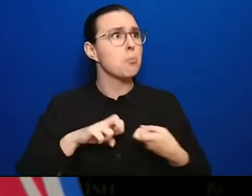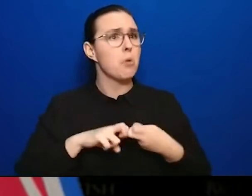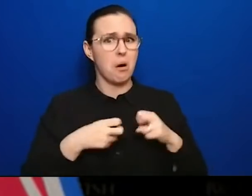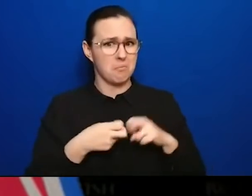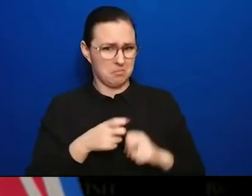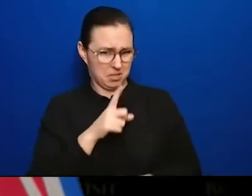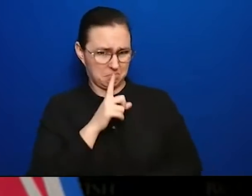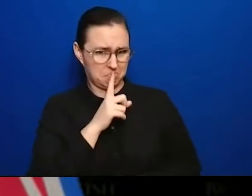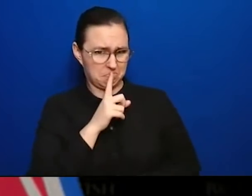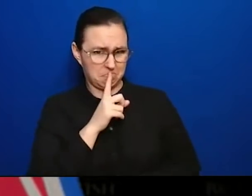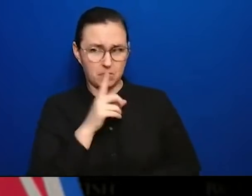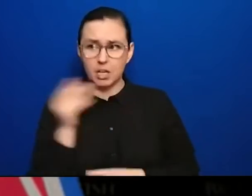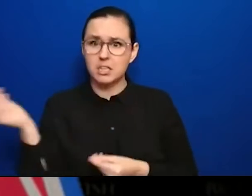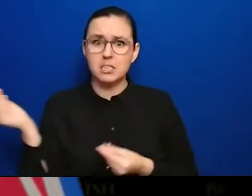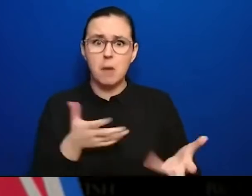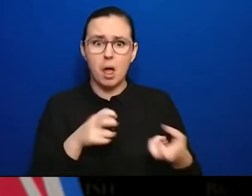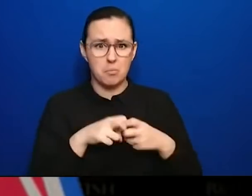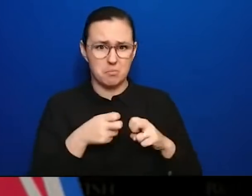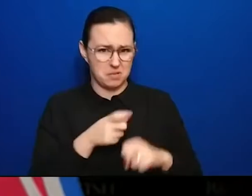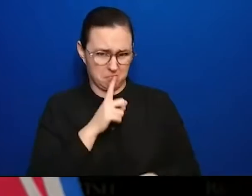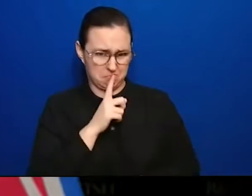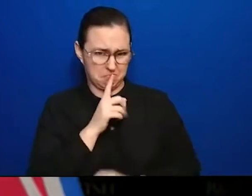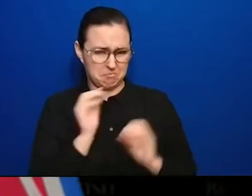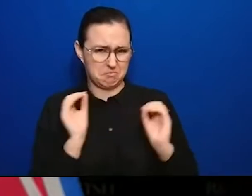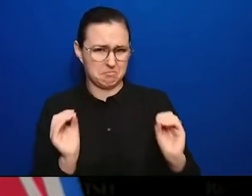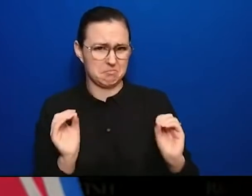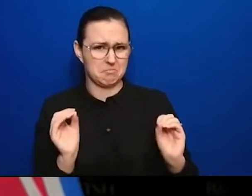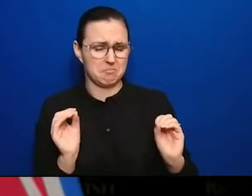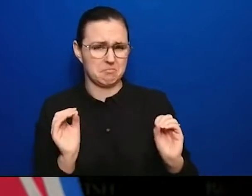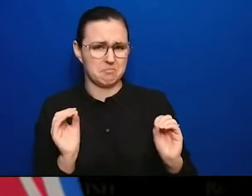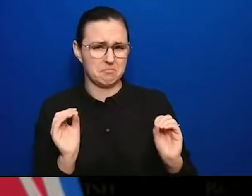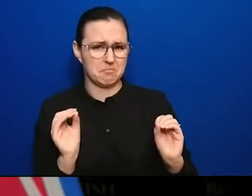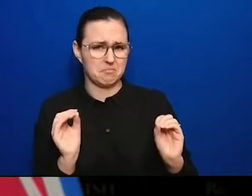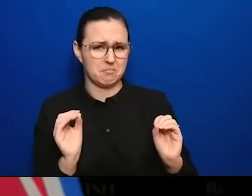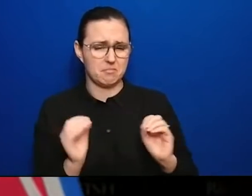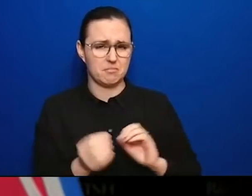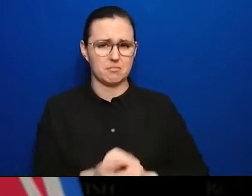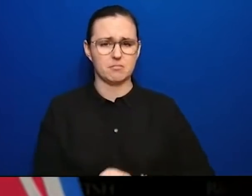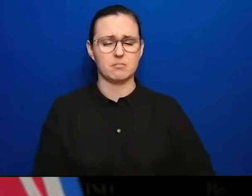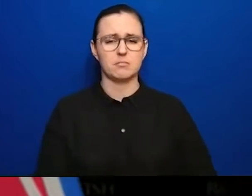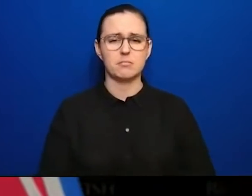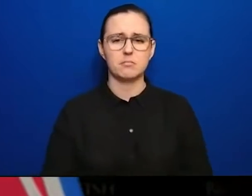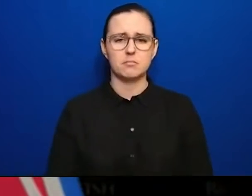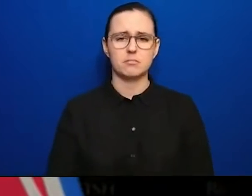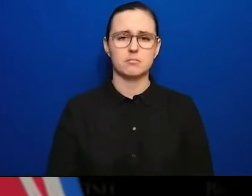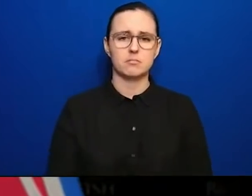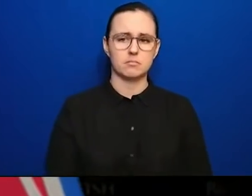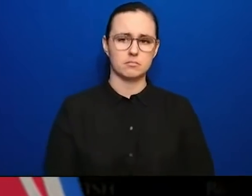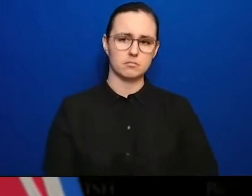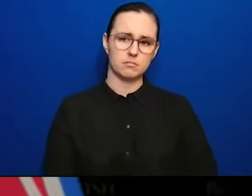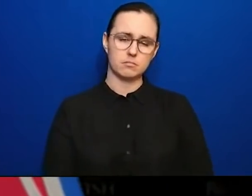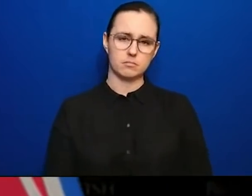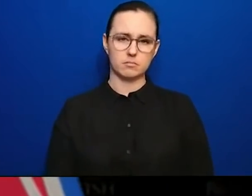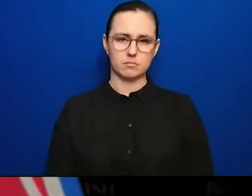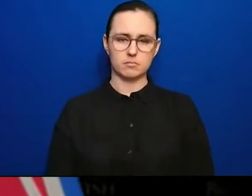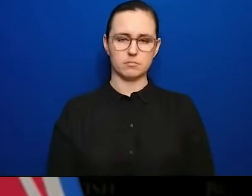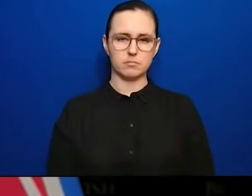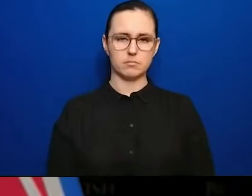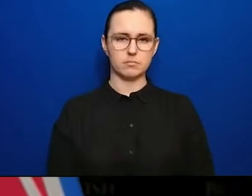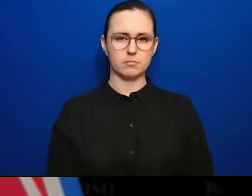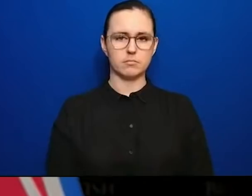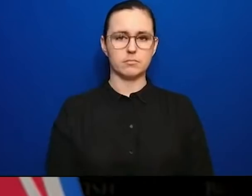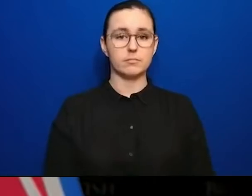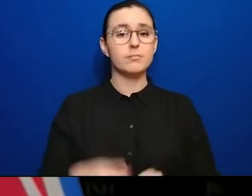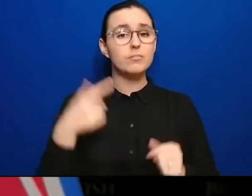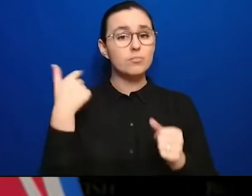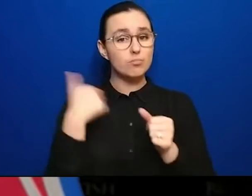the supply of people to get their booster dose depends on the number of people who had first and second doses early in the pandemic. And we are